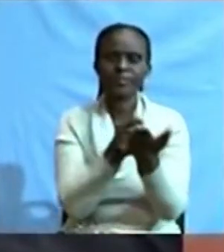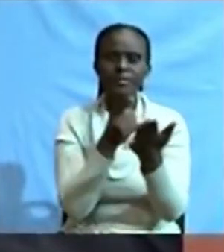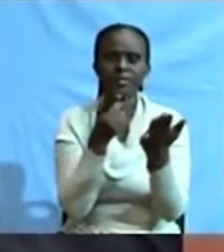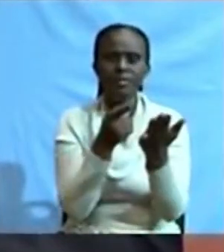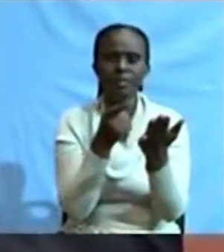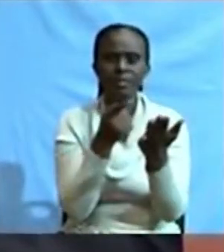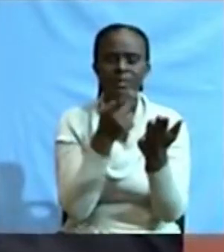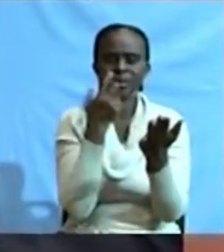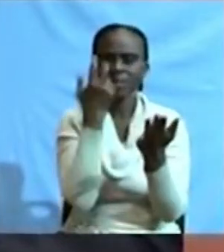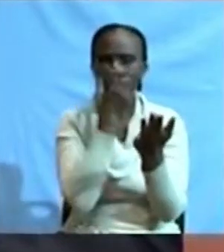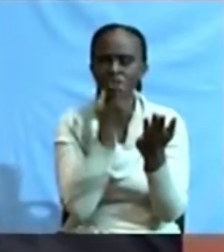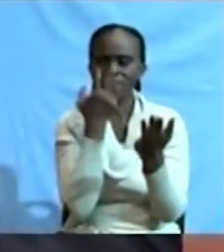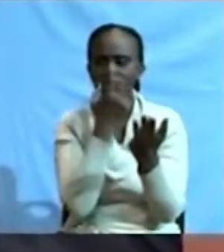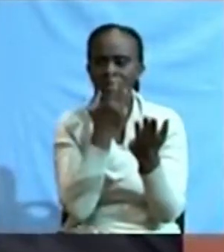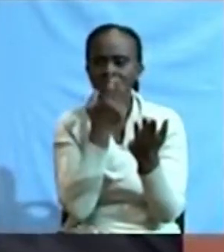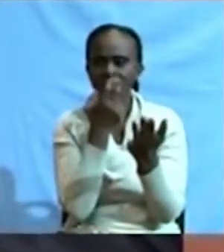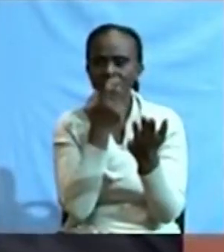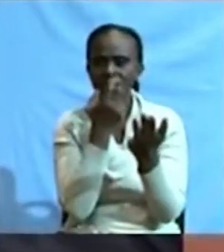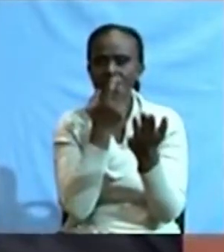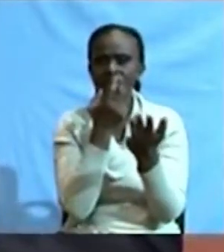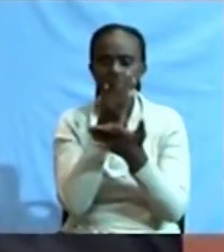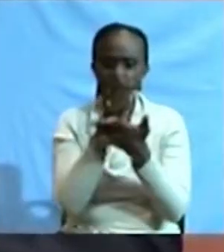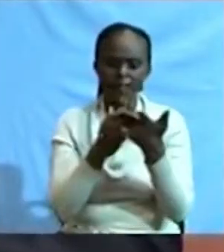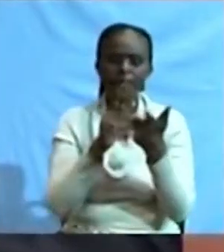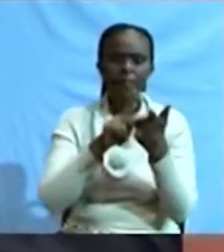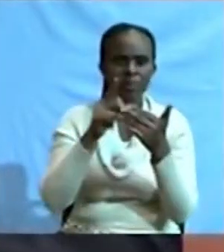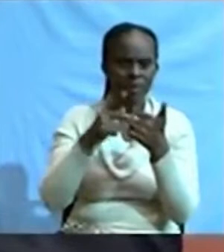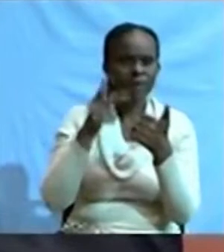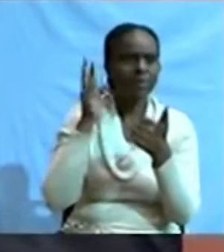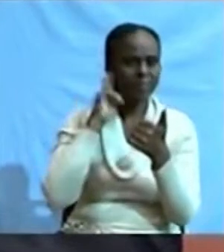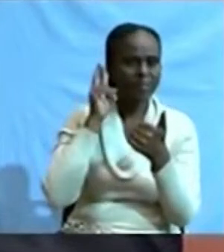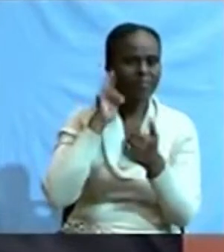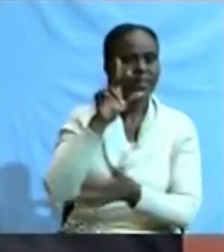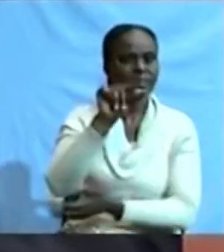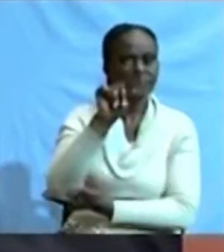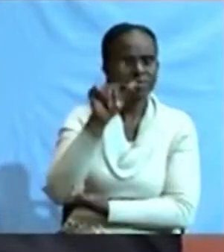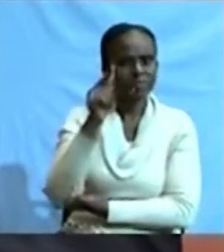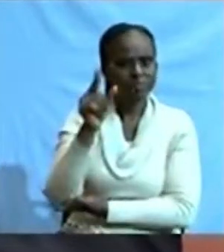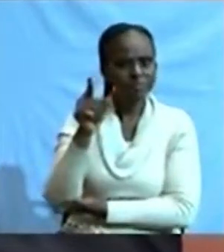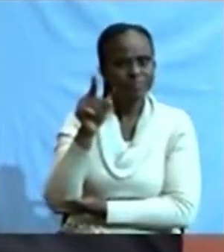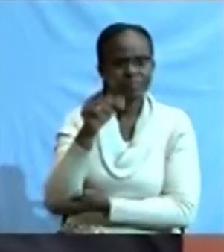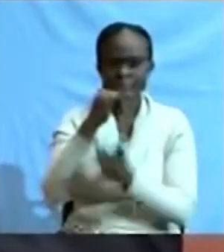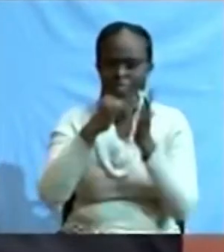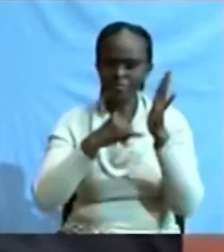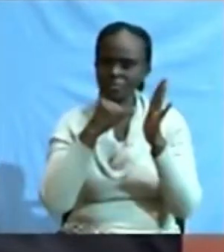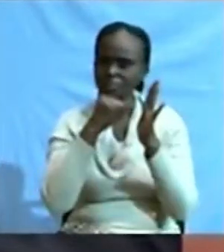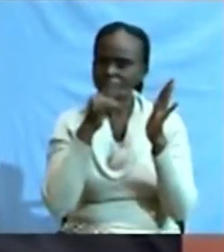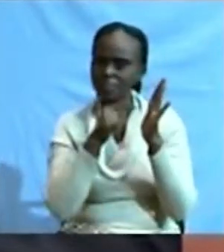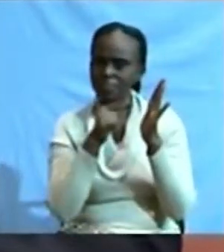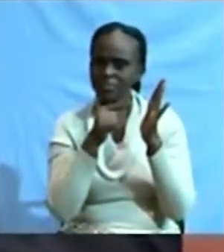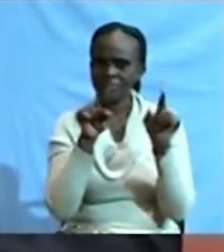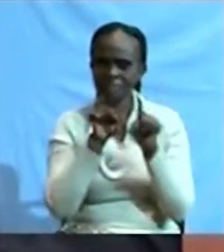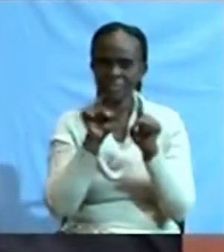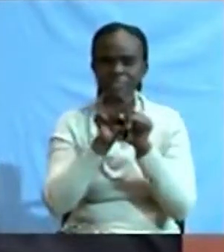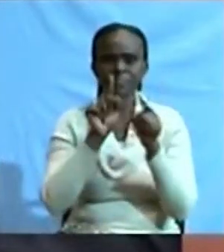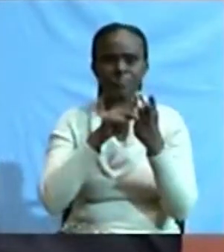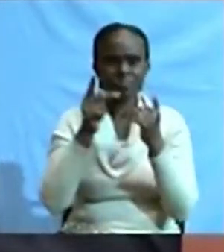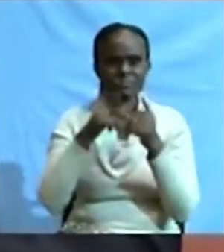Febo, you did some program 2021. In January, you did some